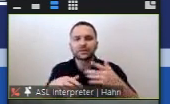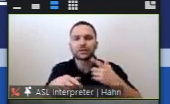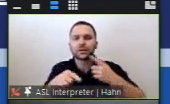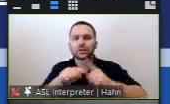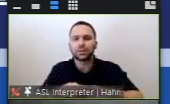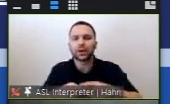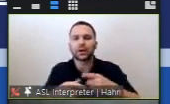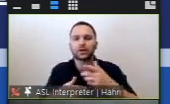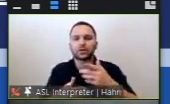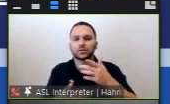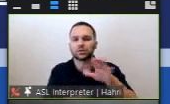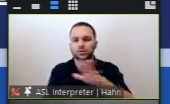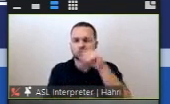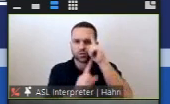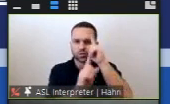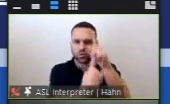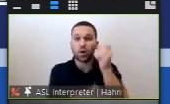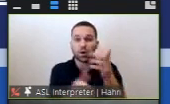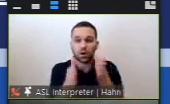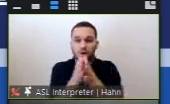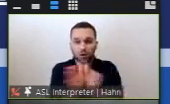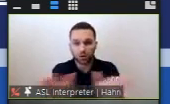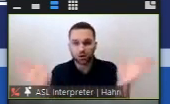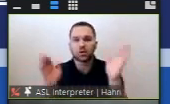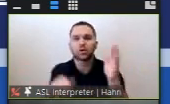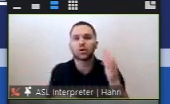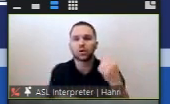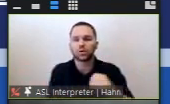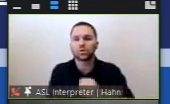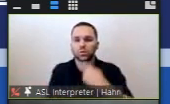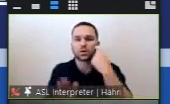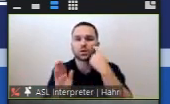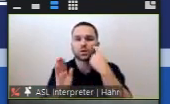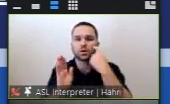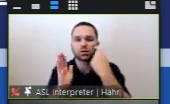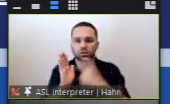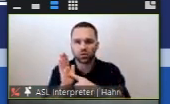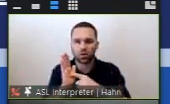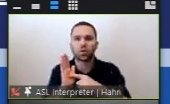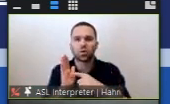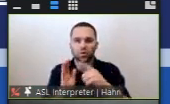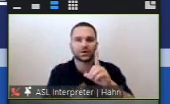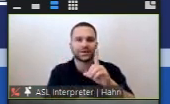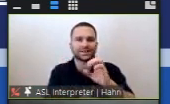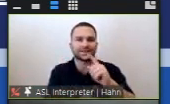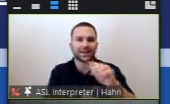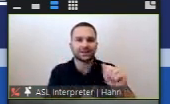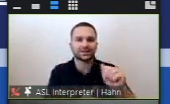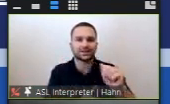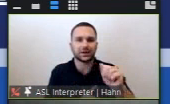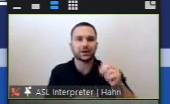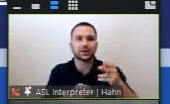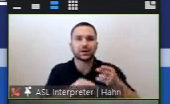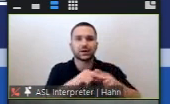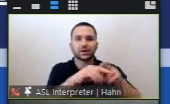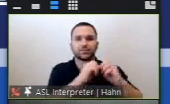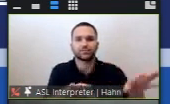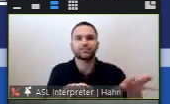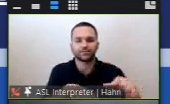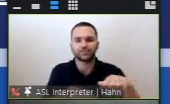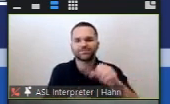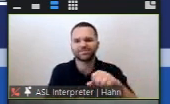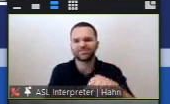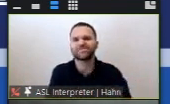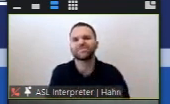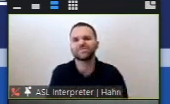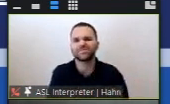at. But in general, we have seen some of those changes as the Delta variant has emerged, unfortunately. Before we get to the next question, I do want to